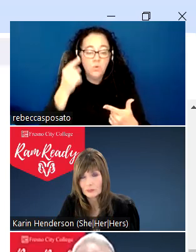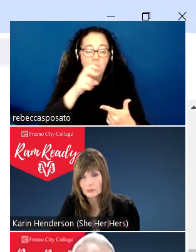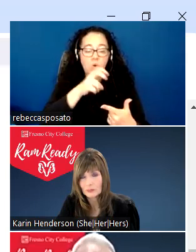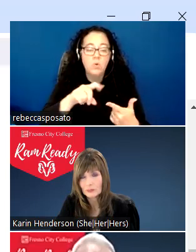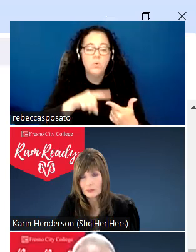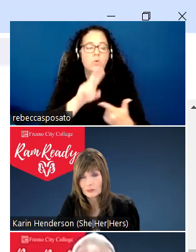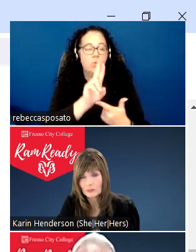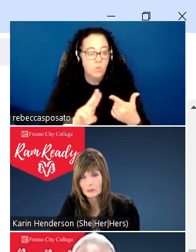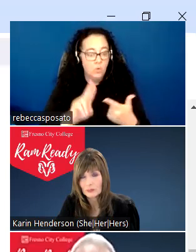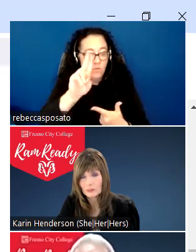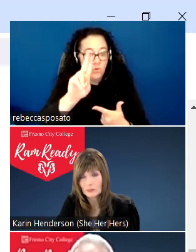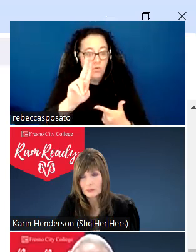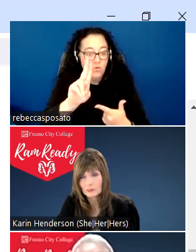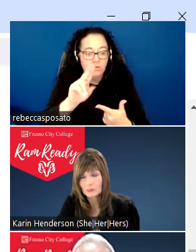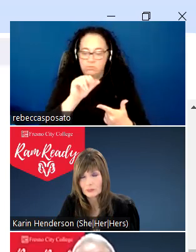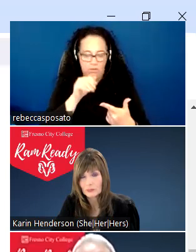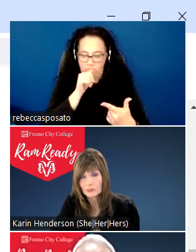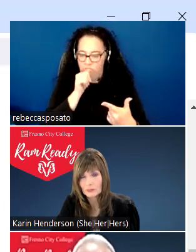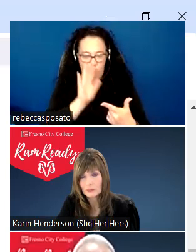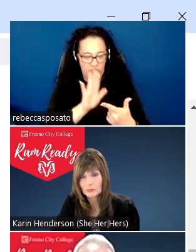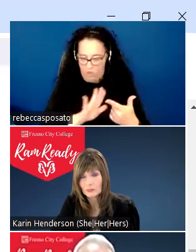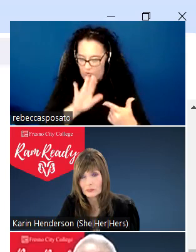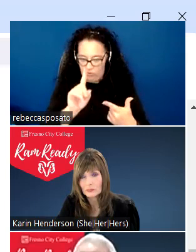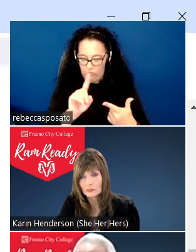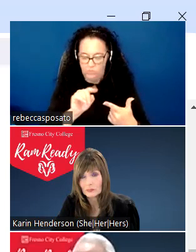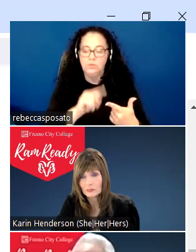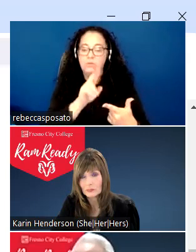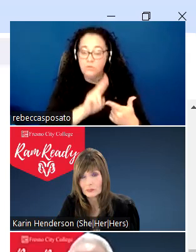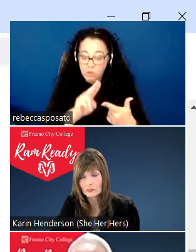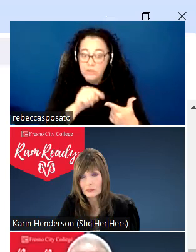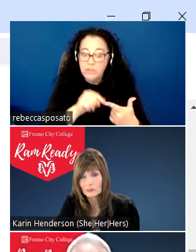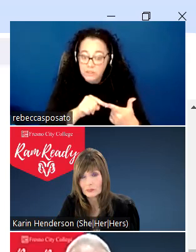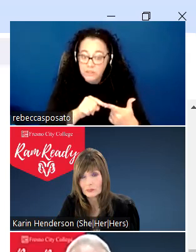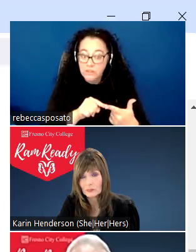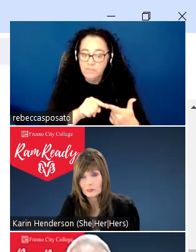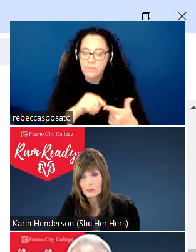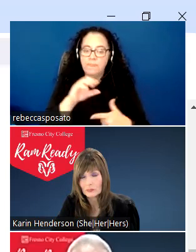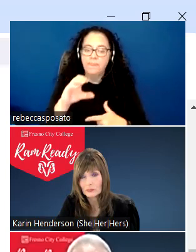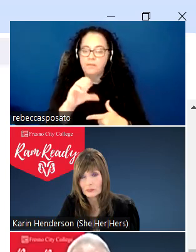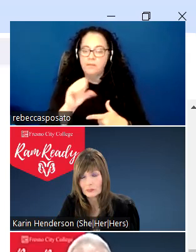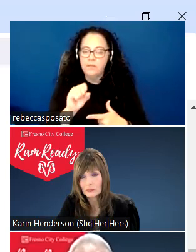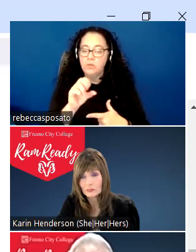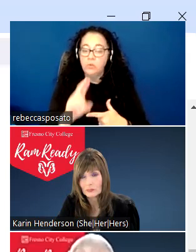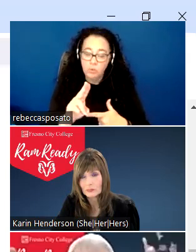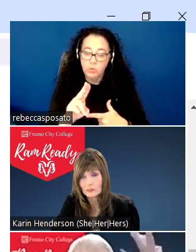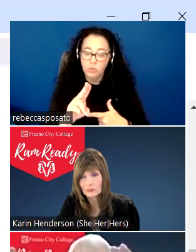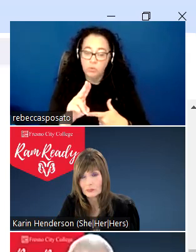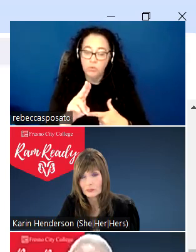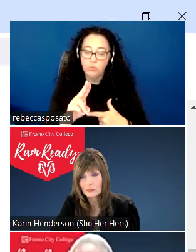university that's not a private school, then like the CSU